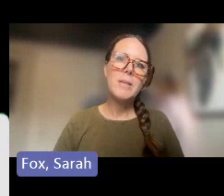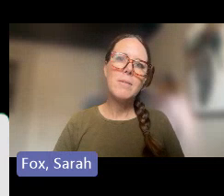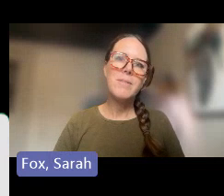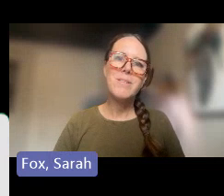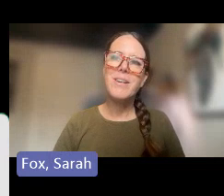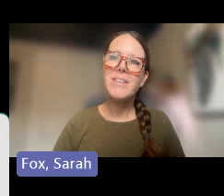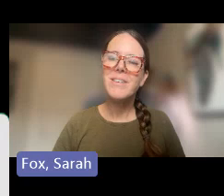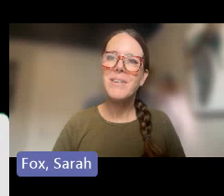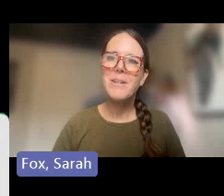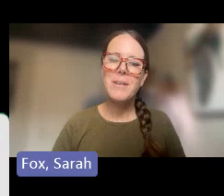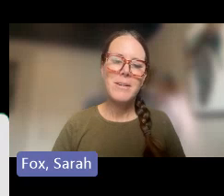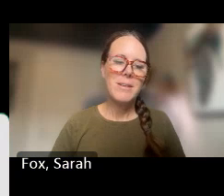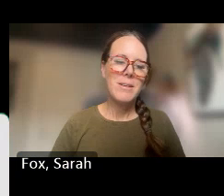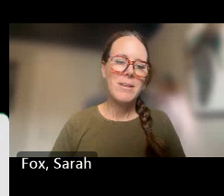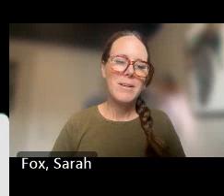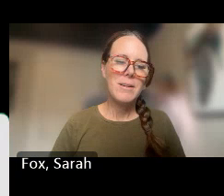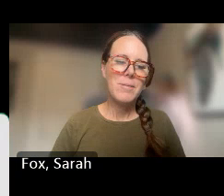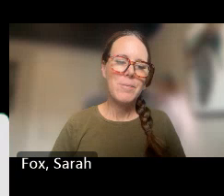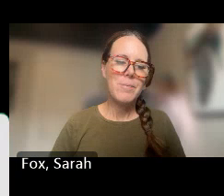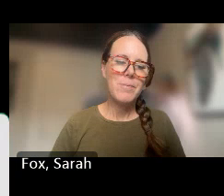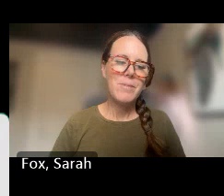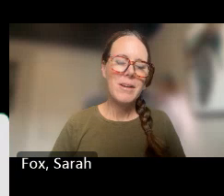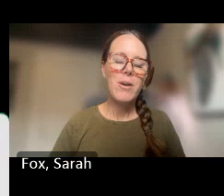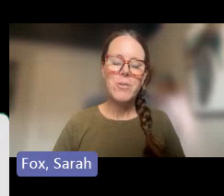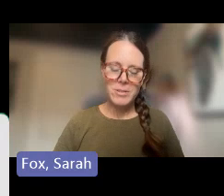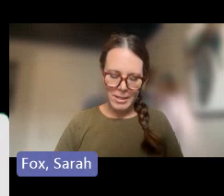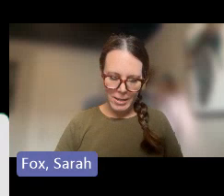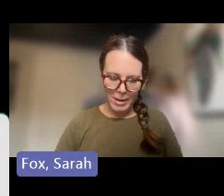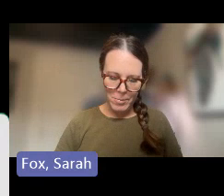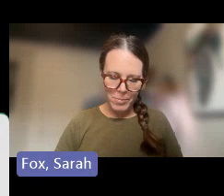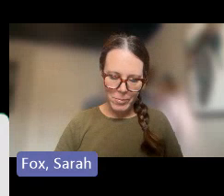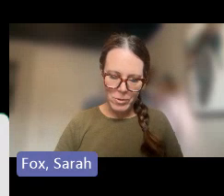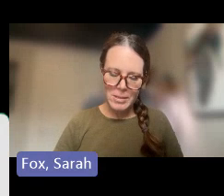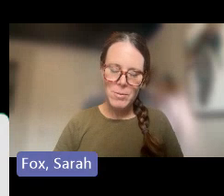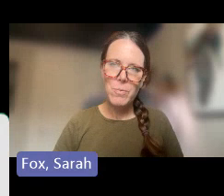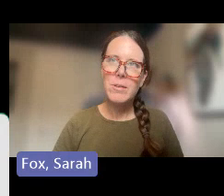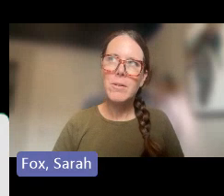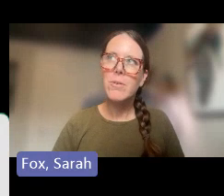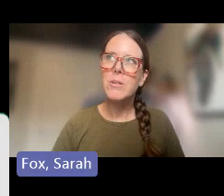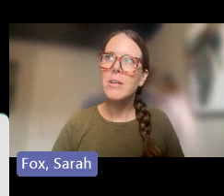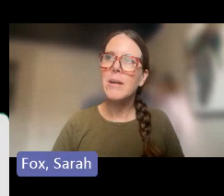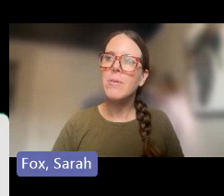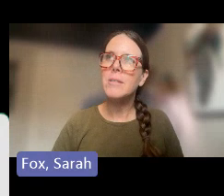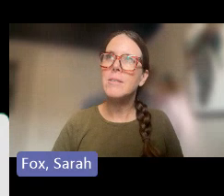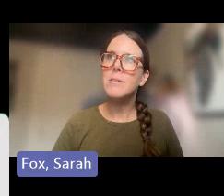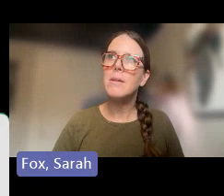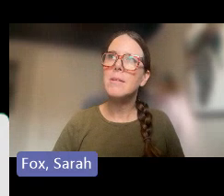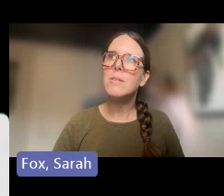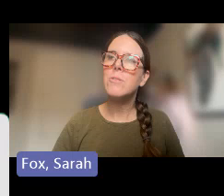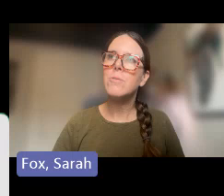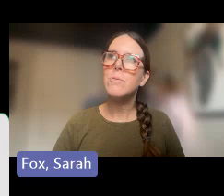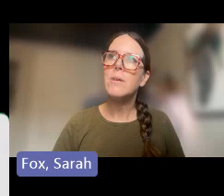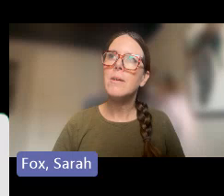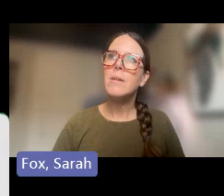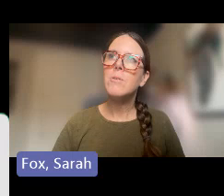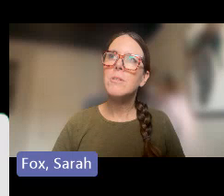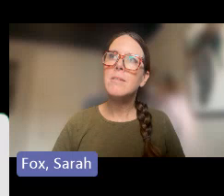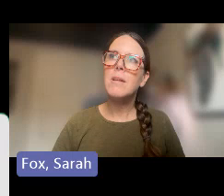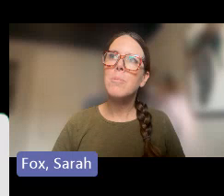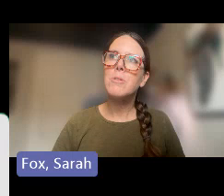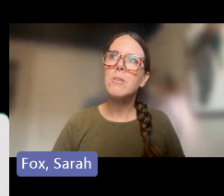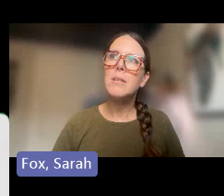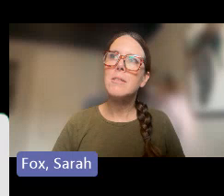Who's speaking? Sorry. Christy Rest. Oh, Christy. Christy, one of the question on that one is, did you